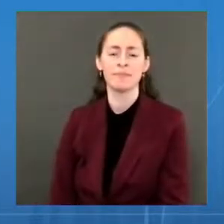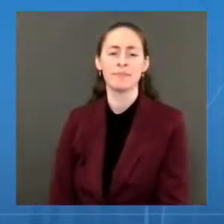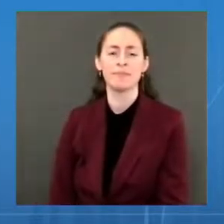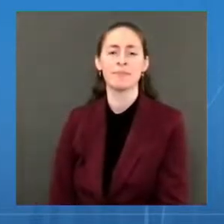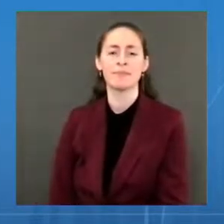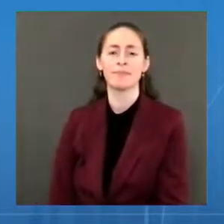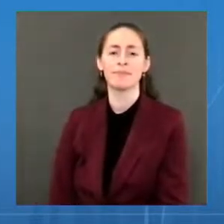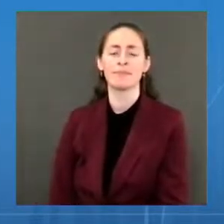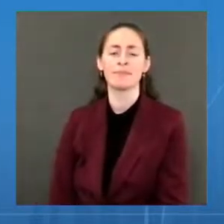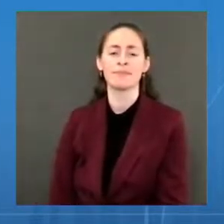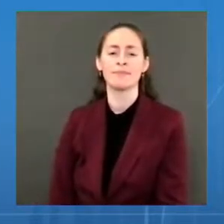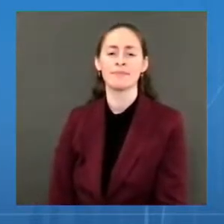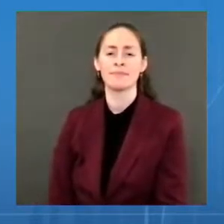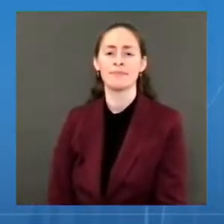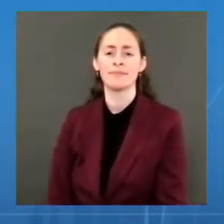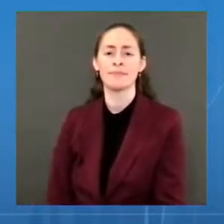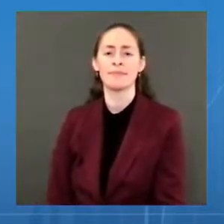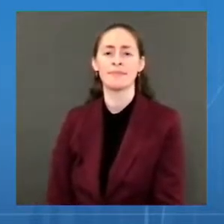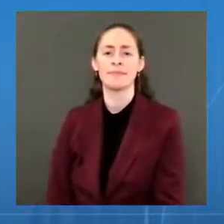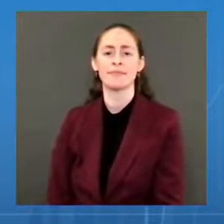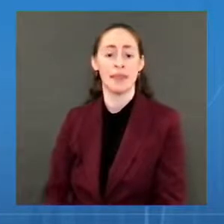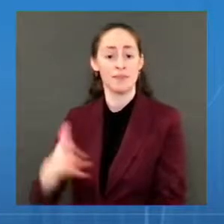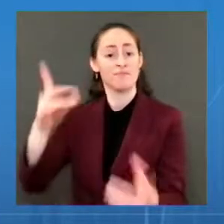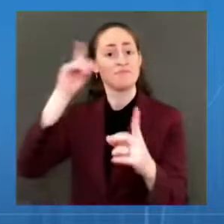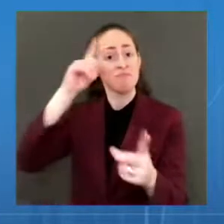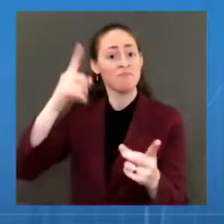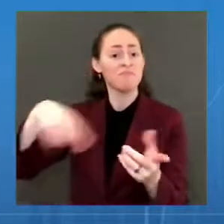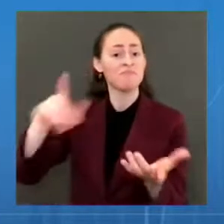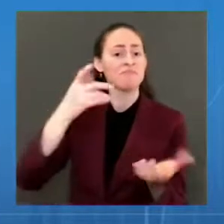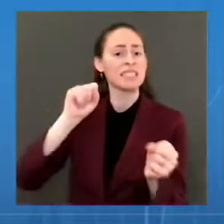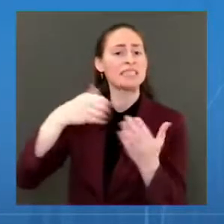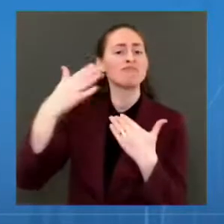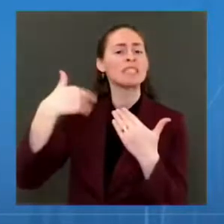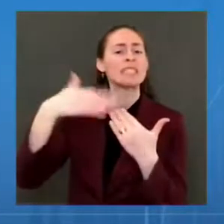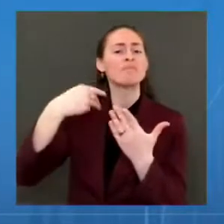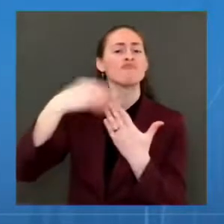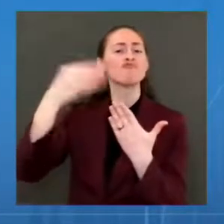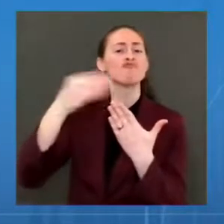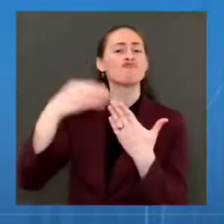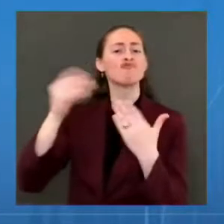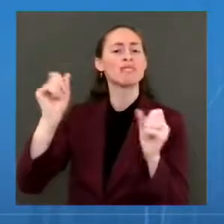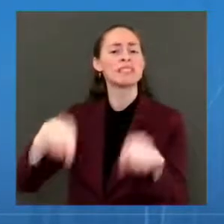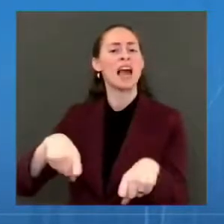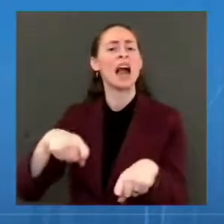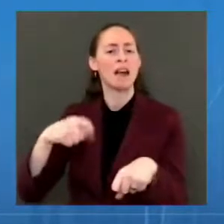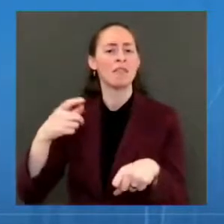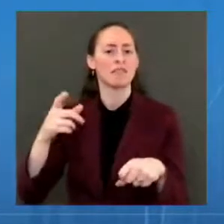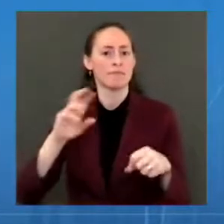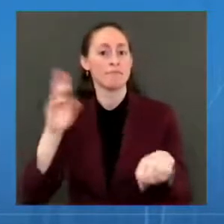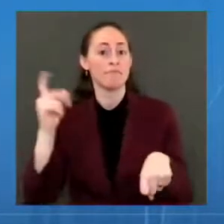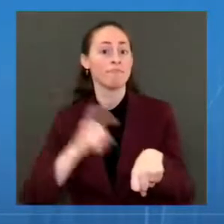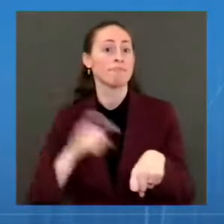convenient at-home tests. So this is well timed for the holiday season. Next question.